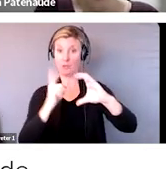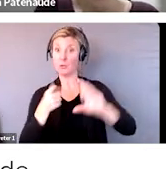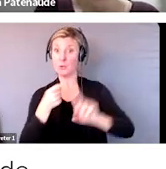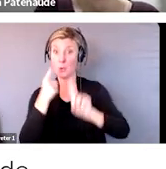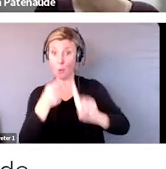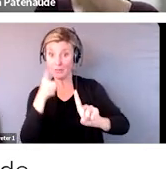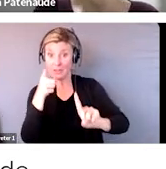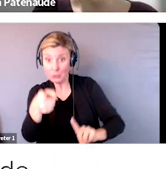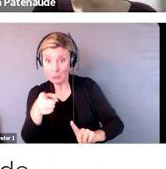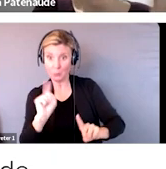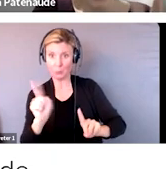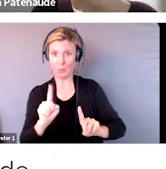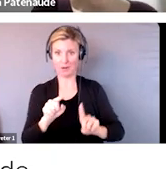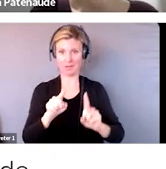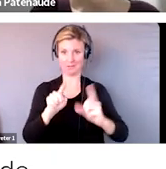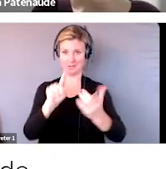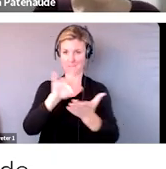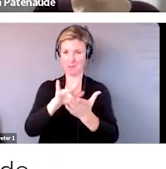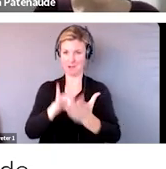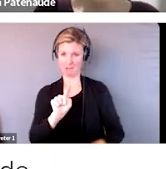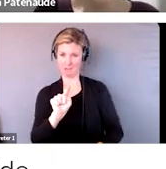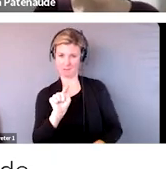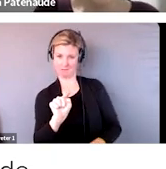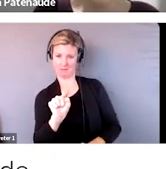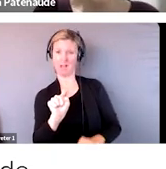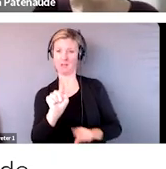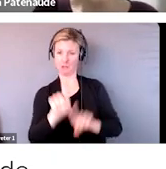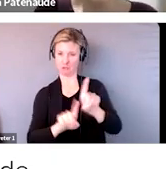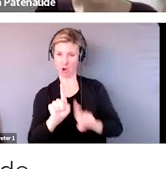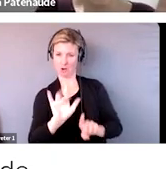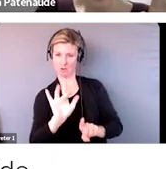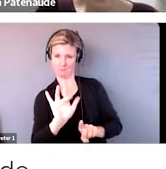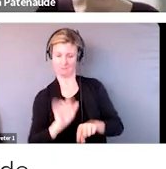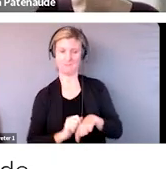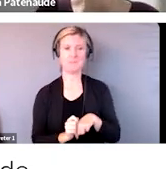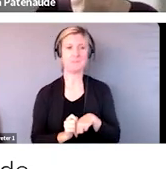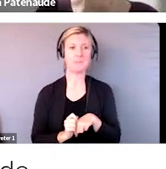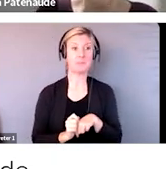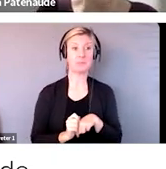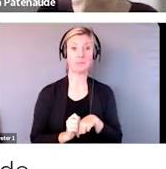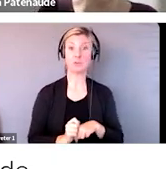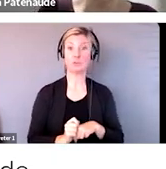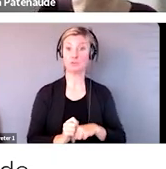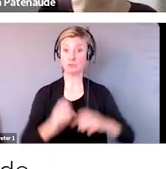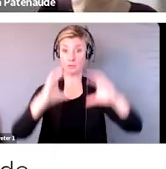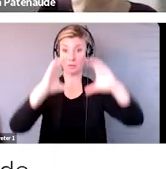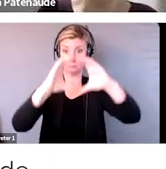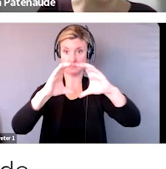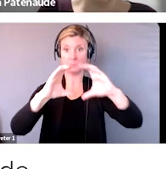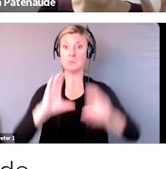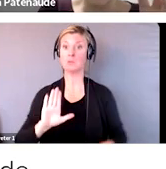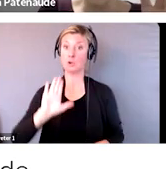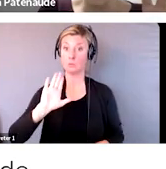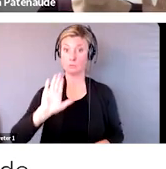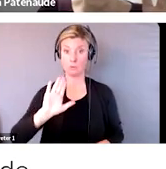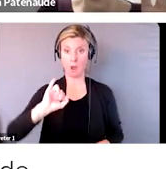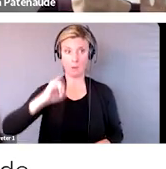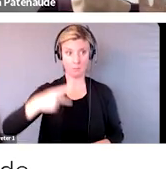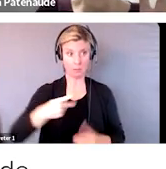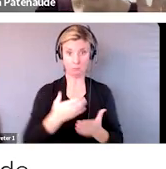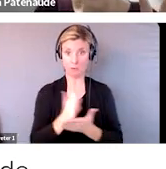little star. You want IP rights that are available, that answer a market or commercial need, and